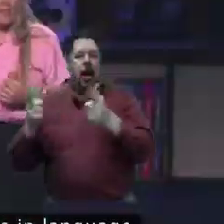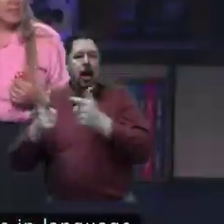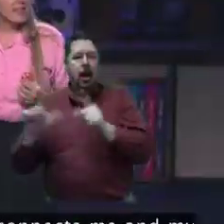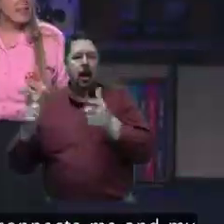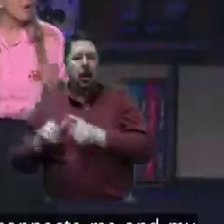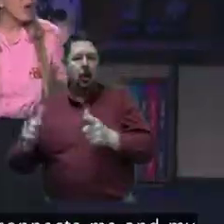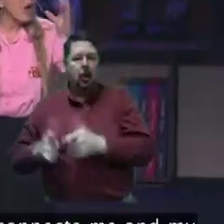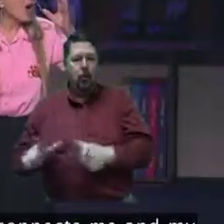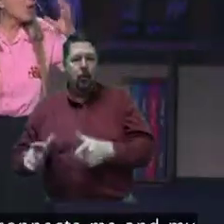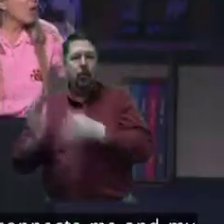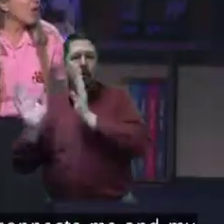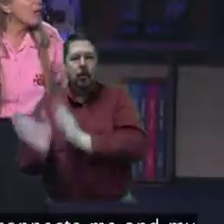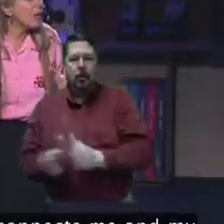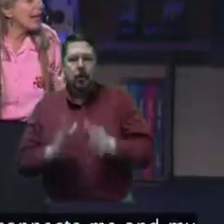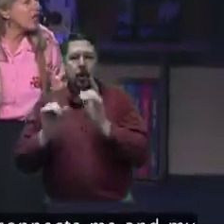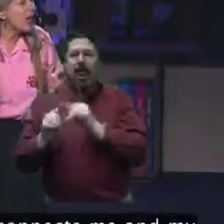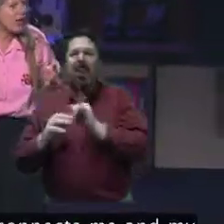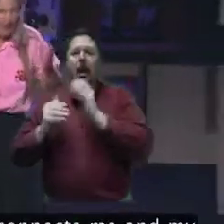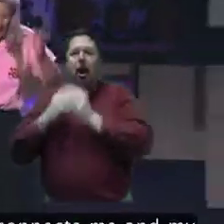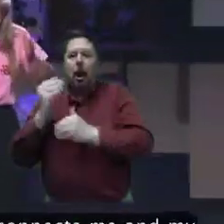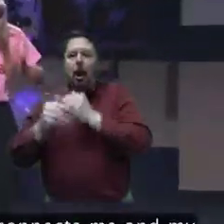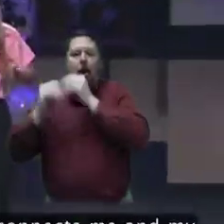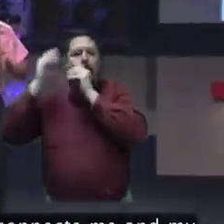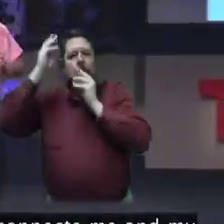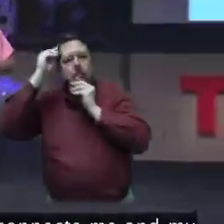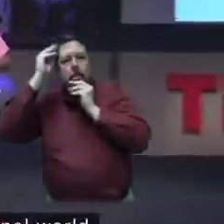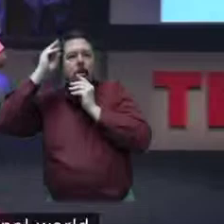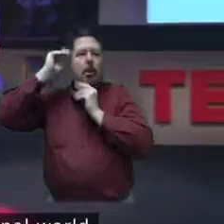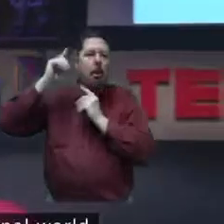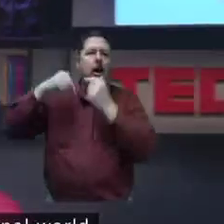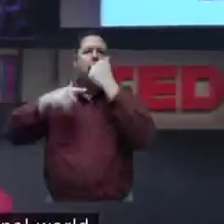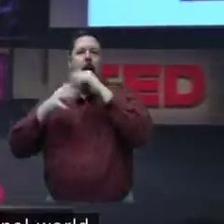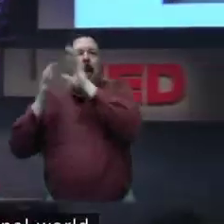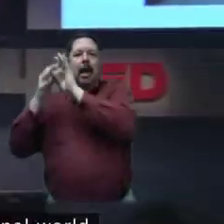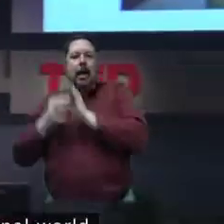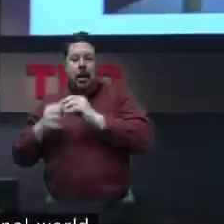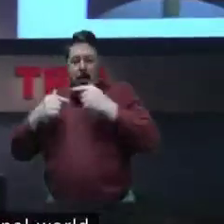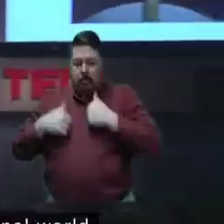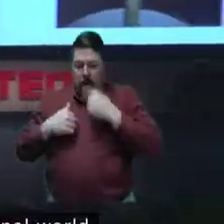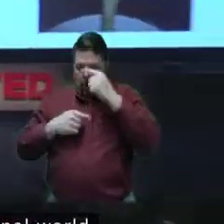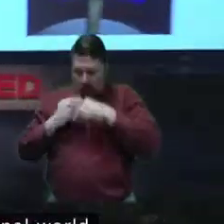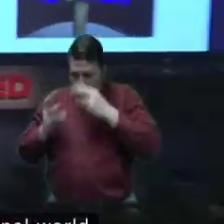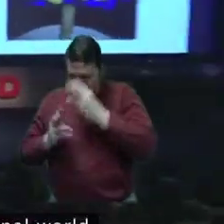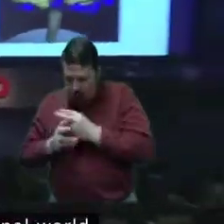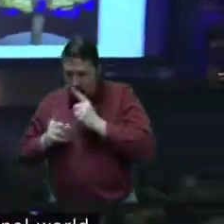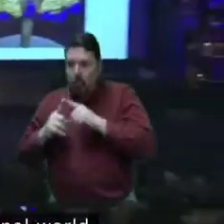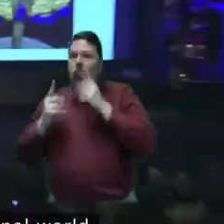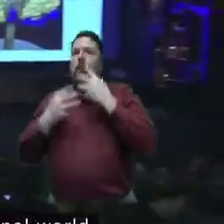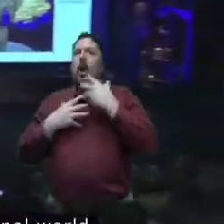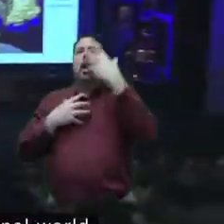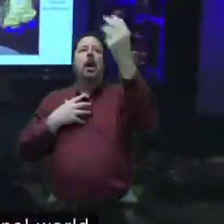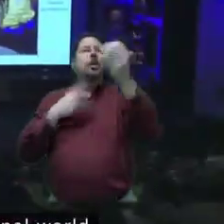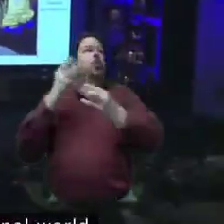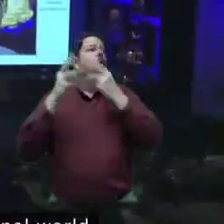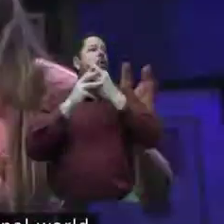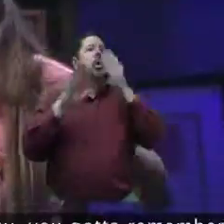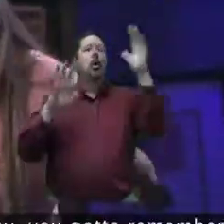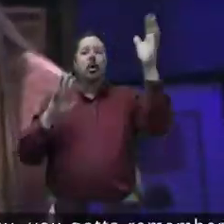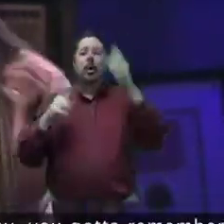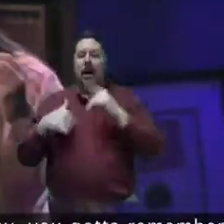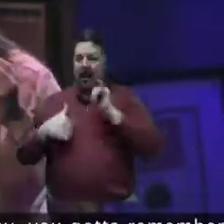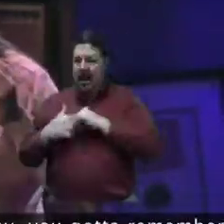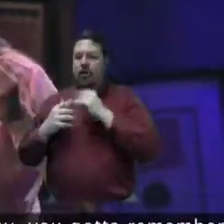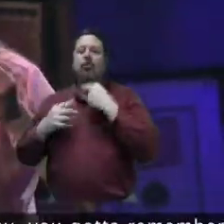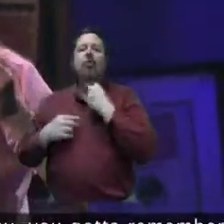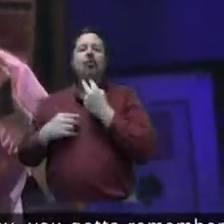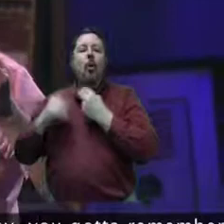language. It's that ongoing brain chatter that connects me and my internal world to my external world. It's